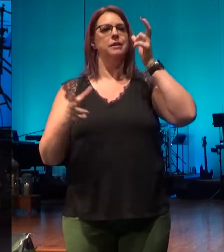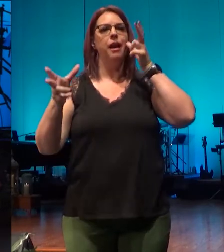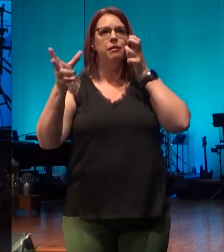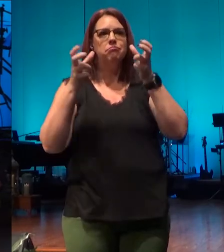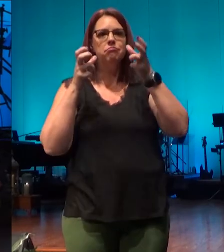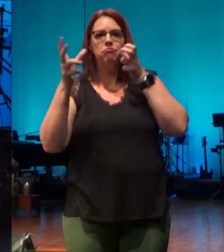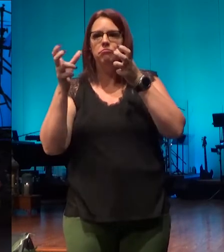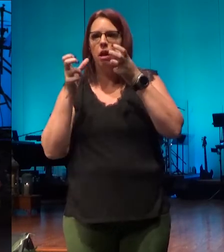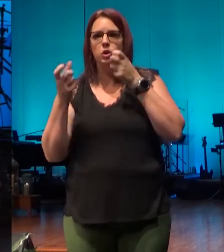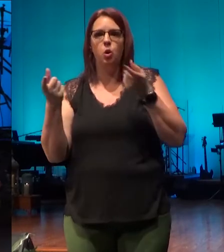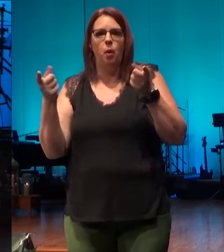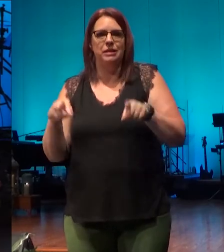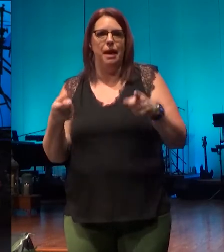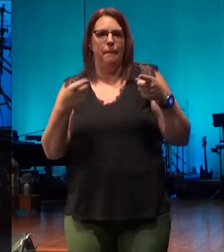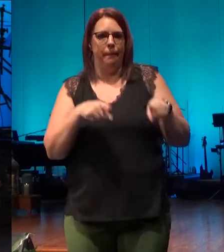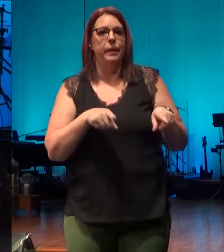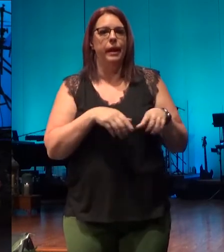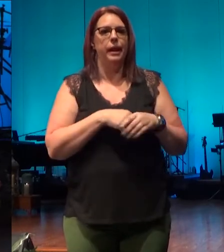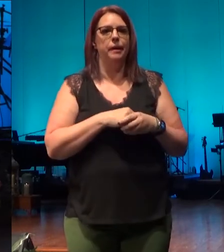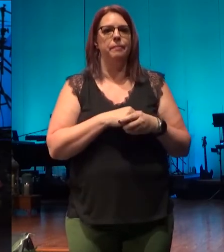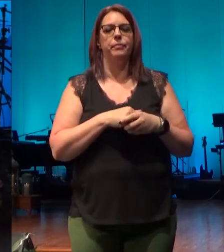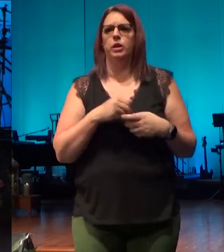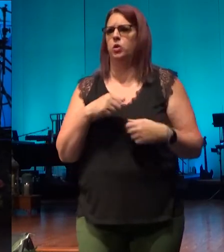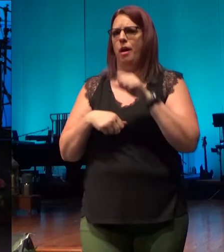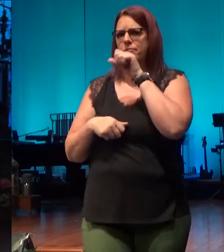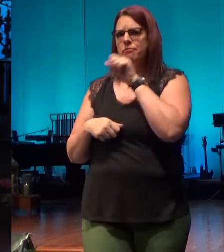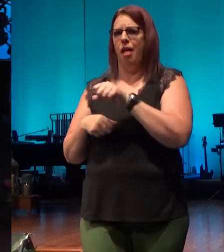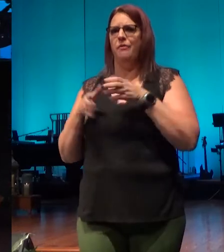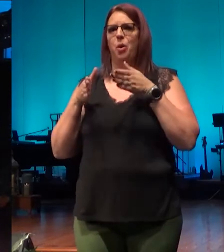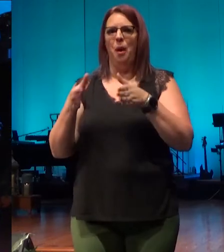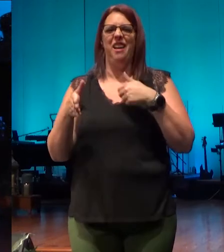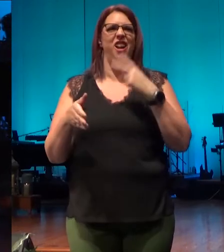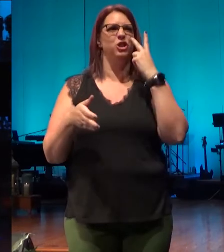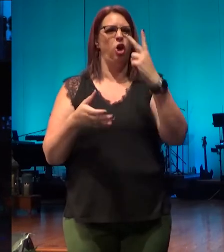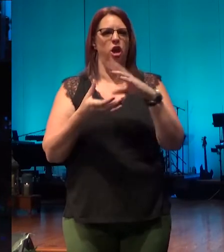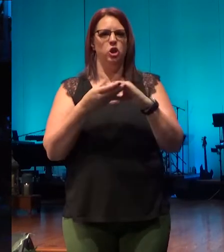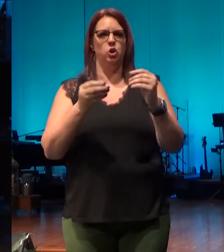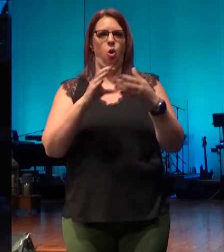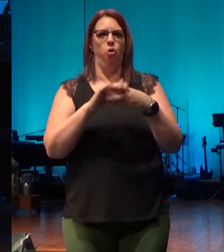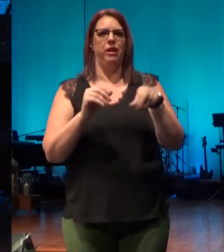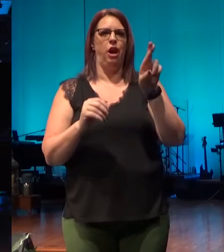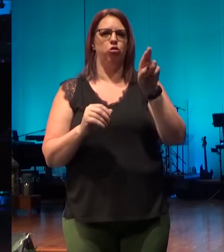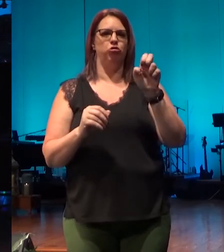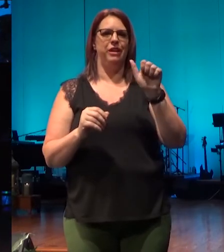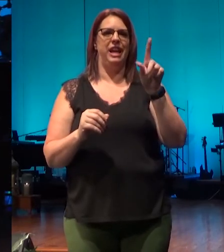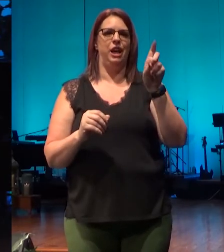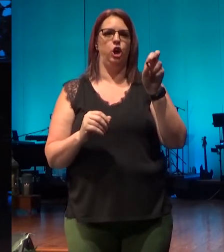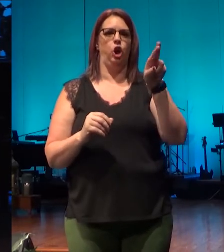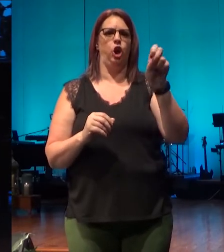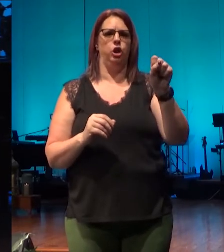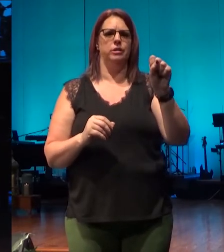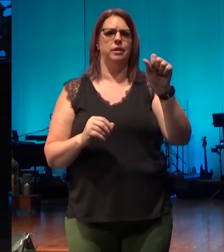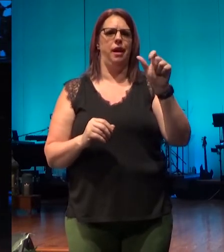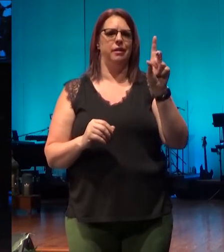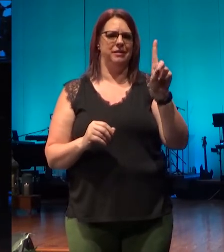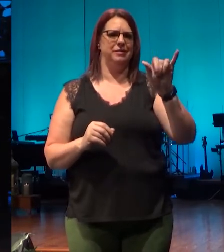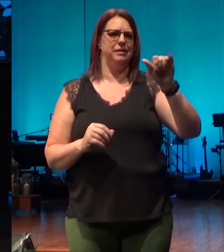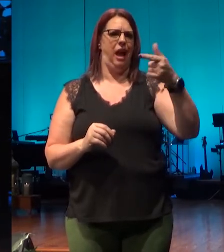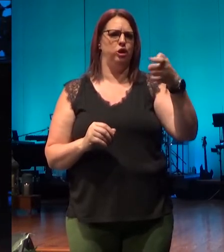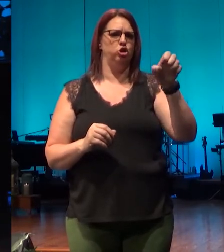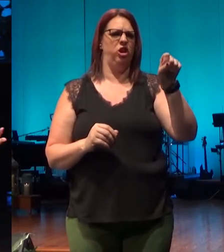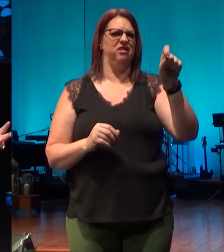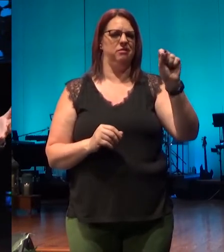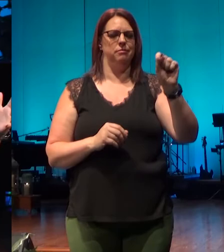way. I love the way a gentleman handled this. I saw this story from Reader's Digest. Joe Prentice writes that